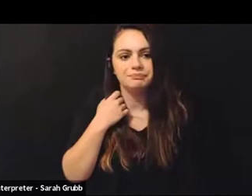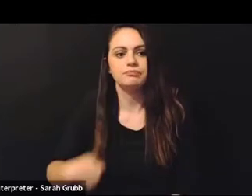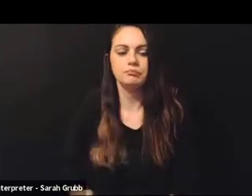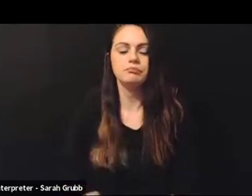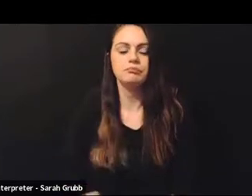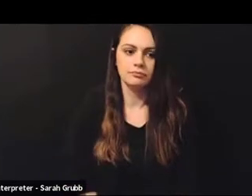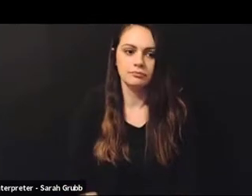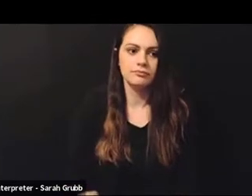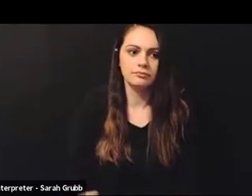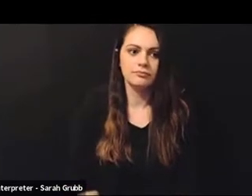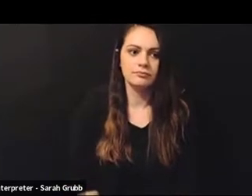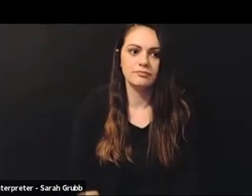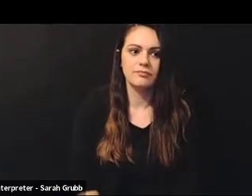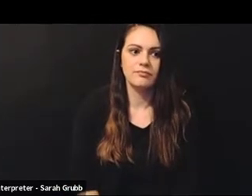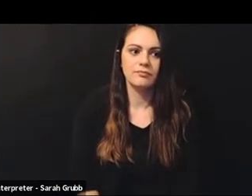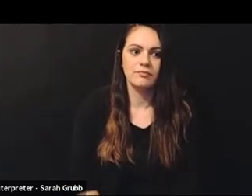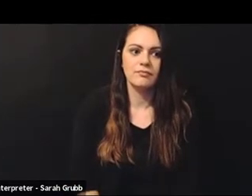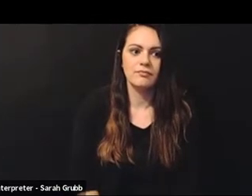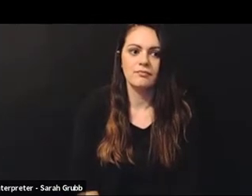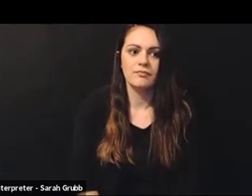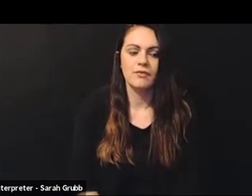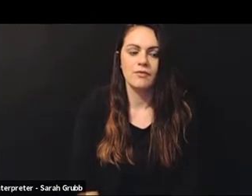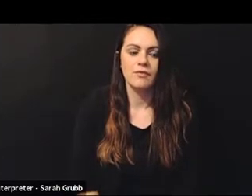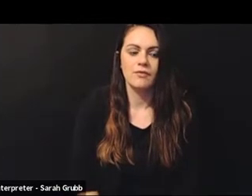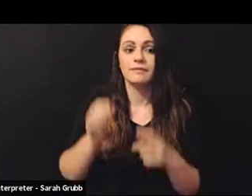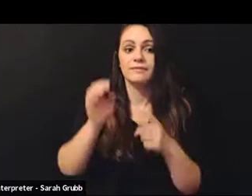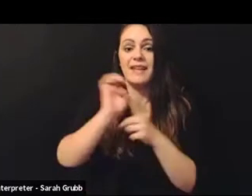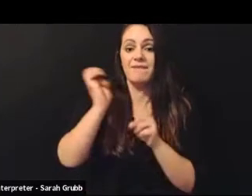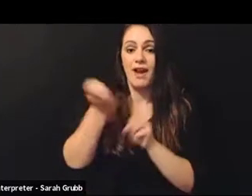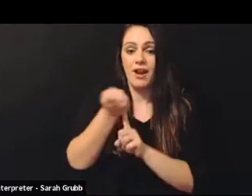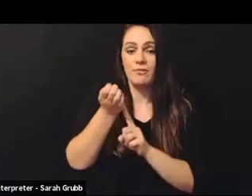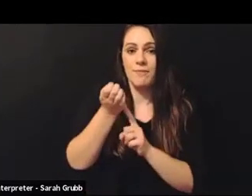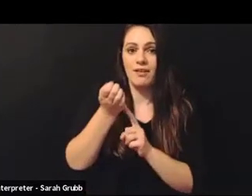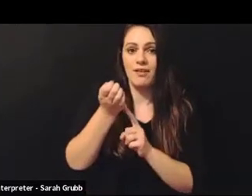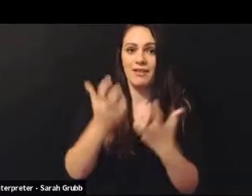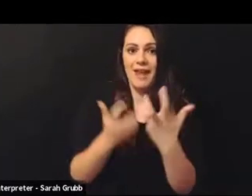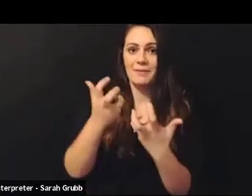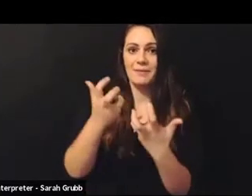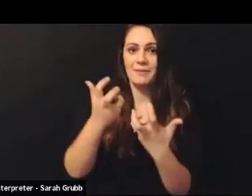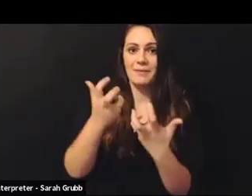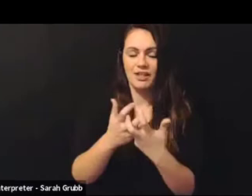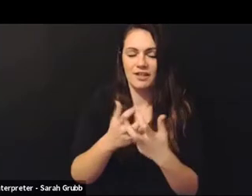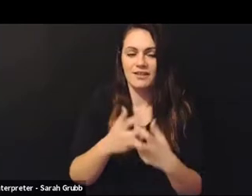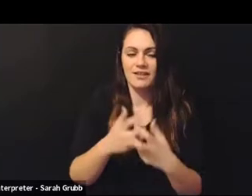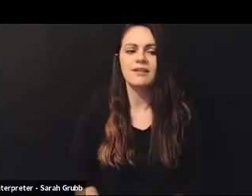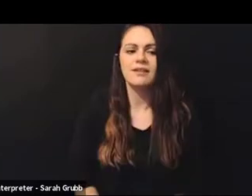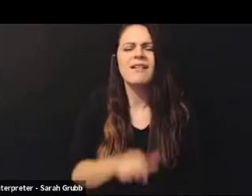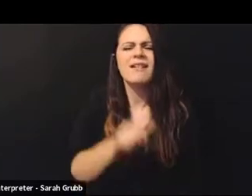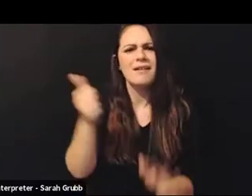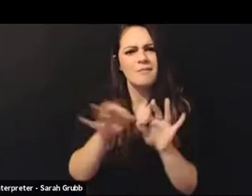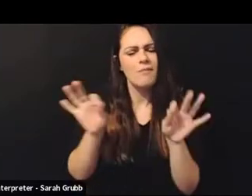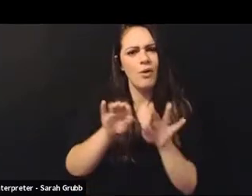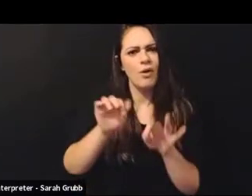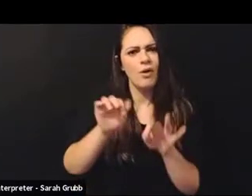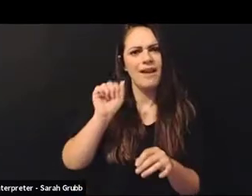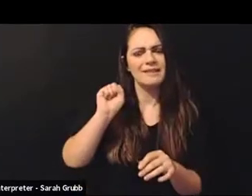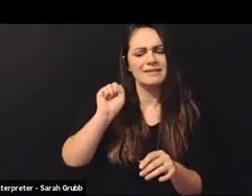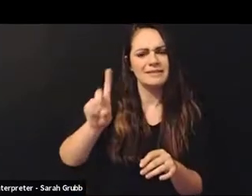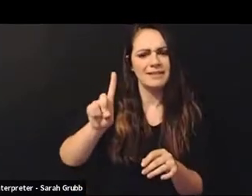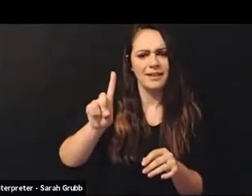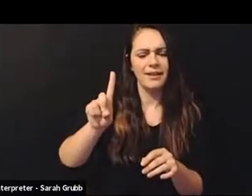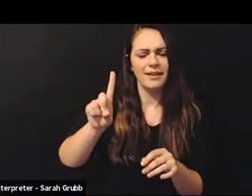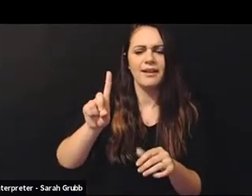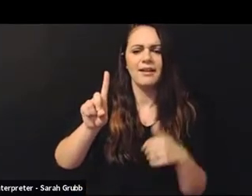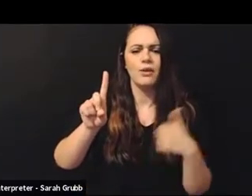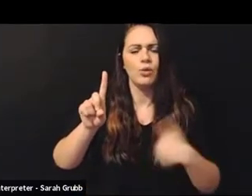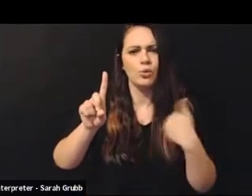Environmental adaptation. So this, another key thing that's great with autism practices is how structured the learning environments